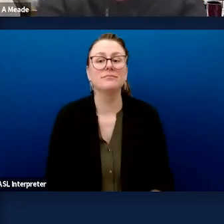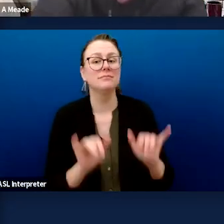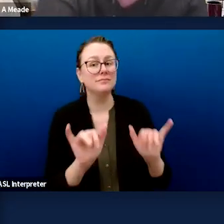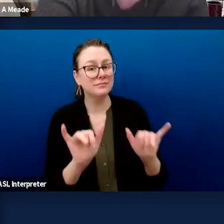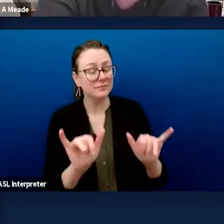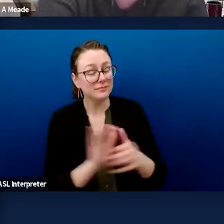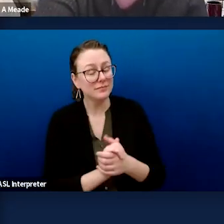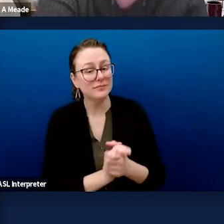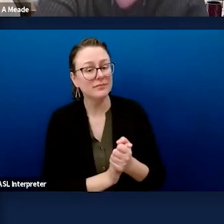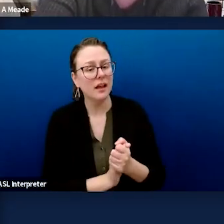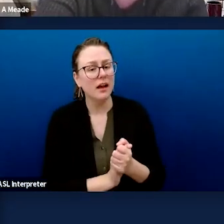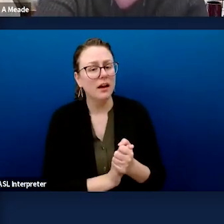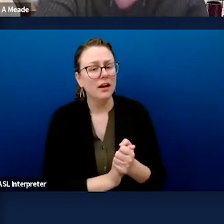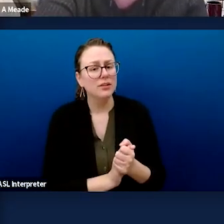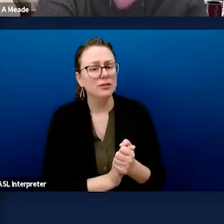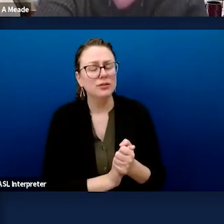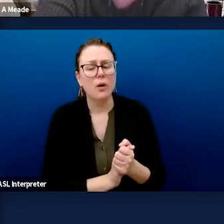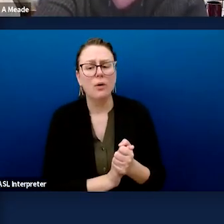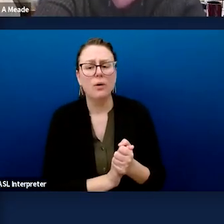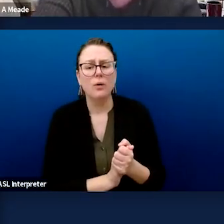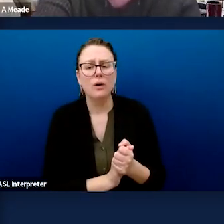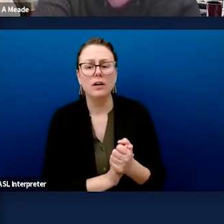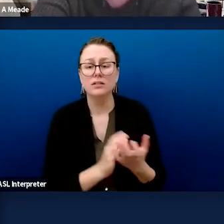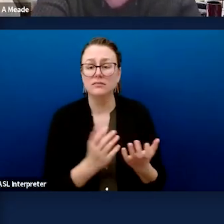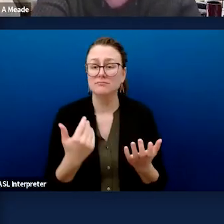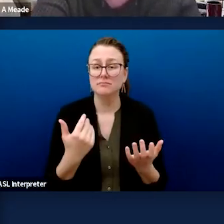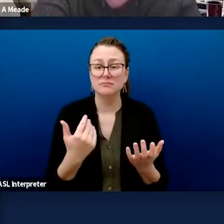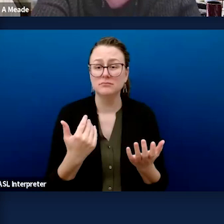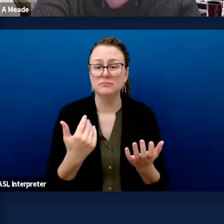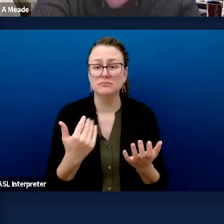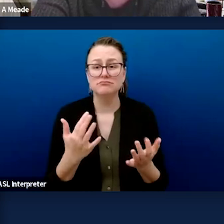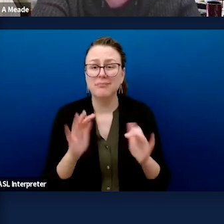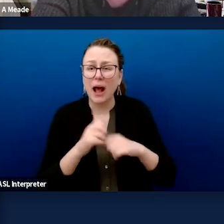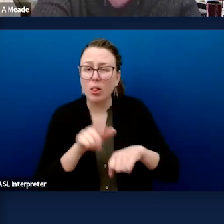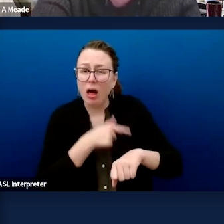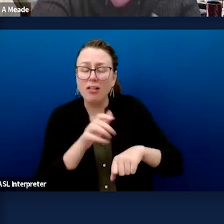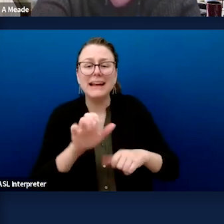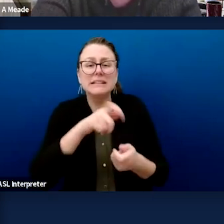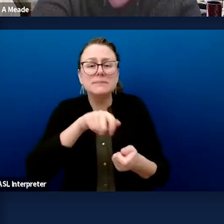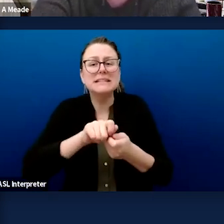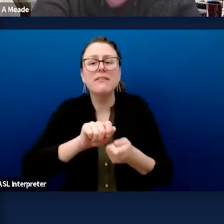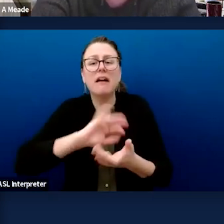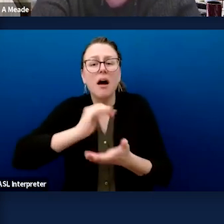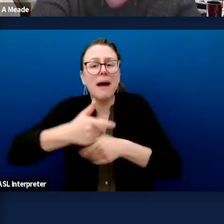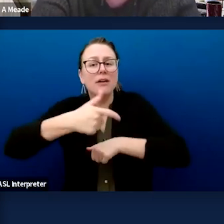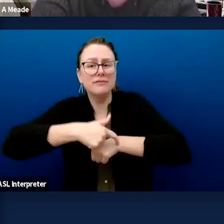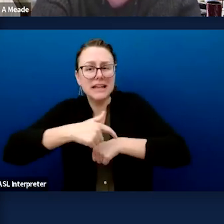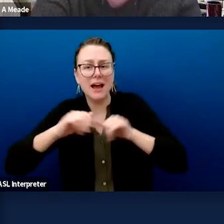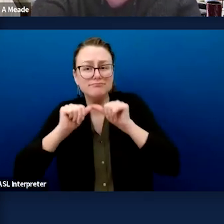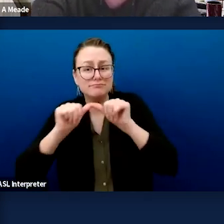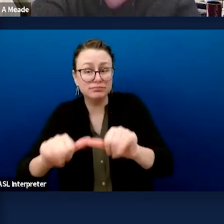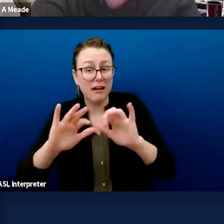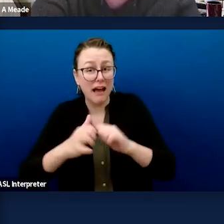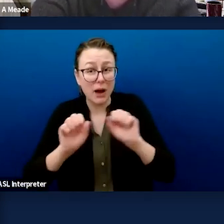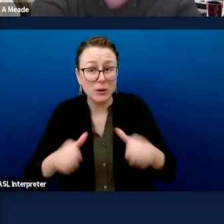And how is there a time that you can live with a colostomy? I know a lot of times folks have been saying that they